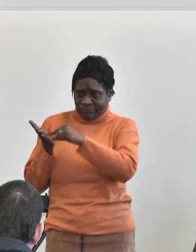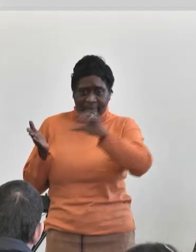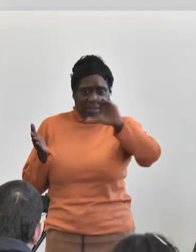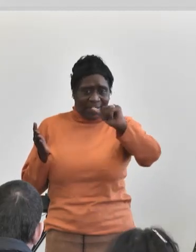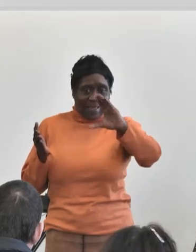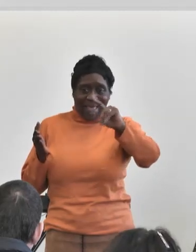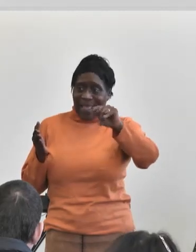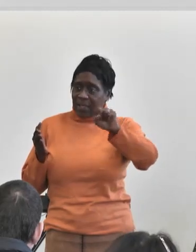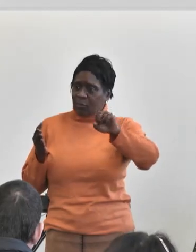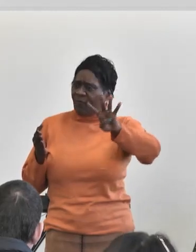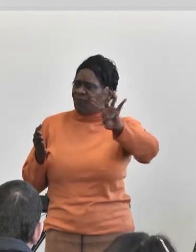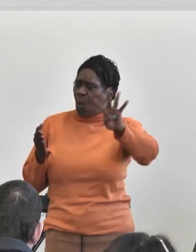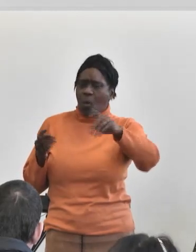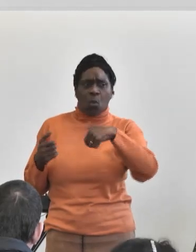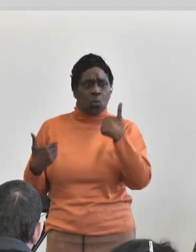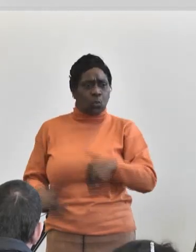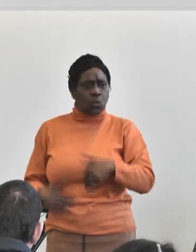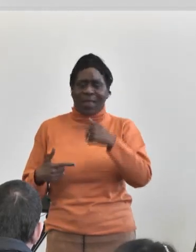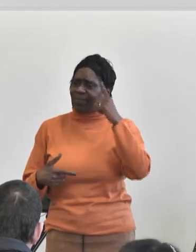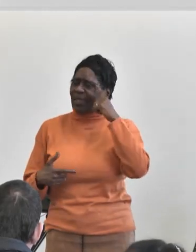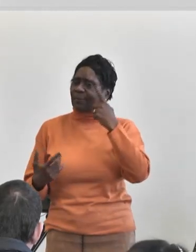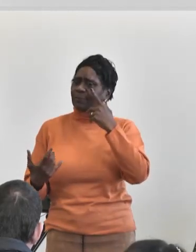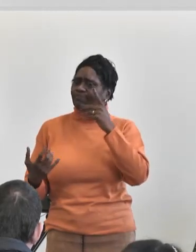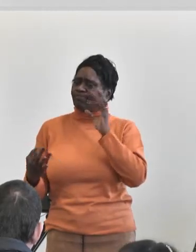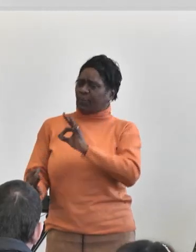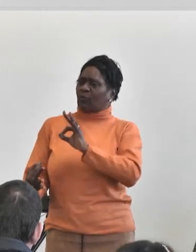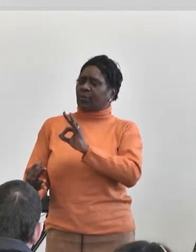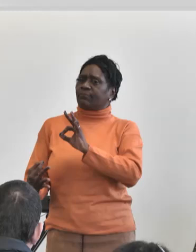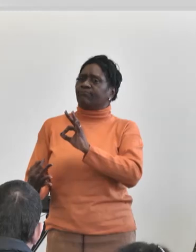But Acts 4 seemed such an appropriate